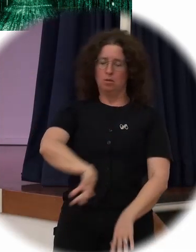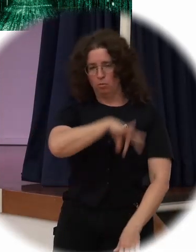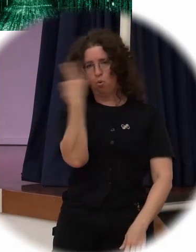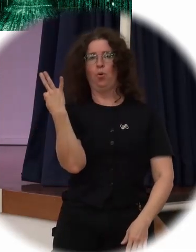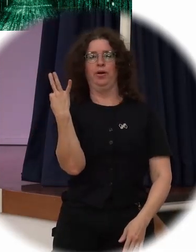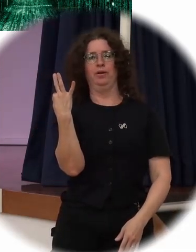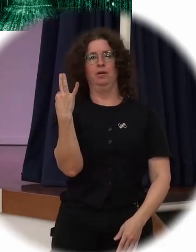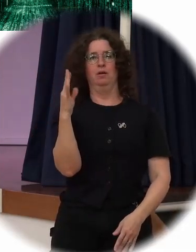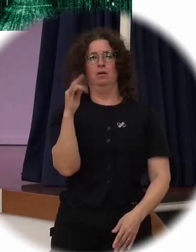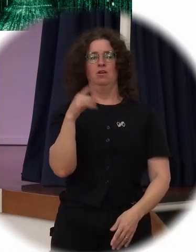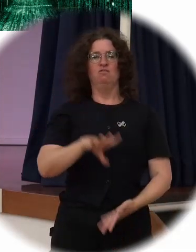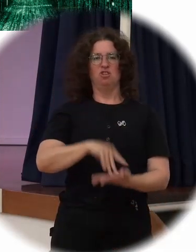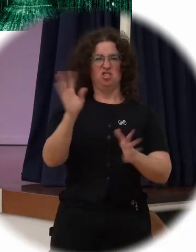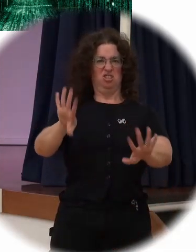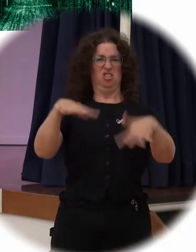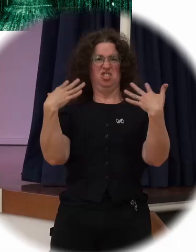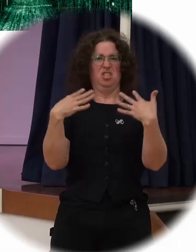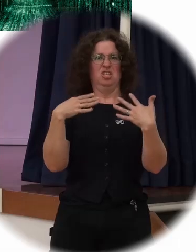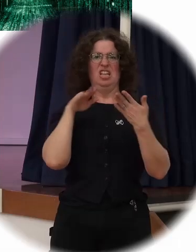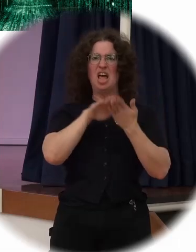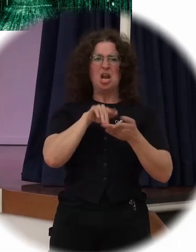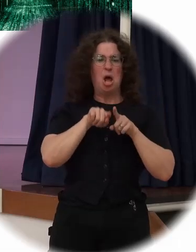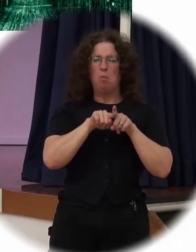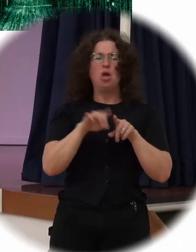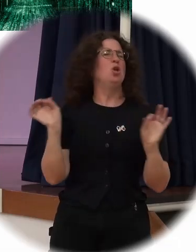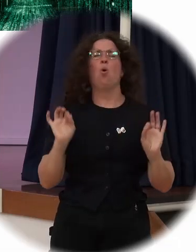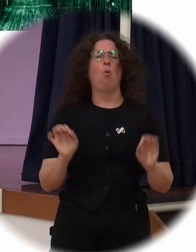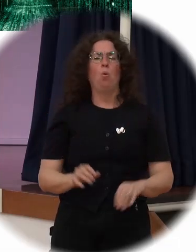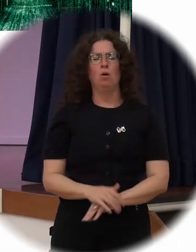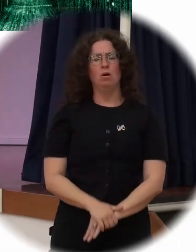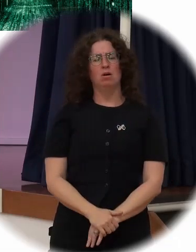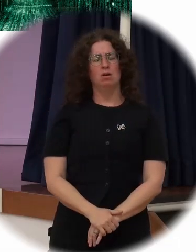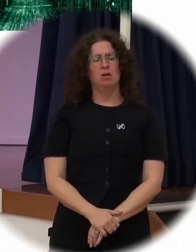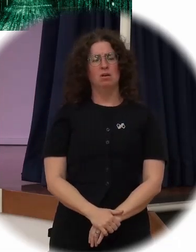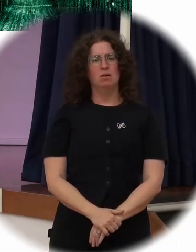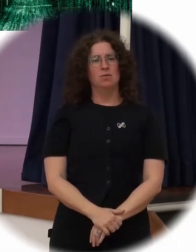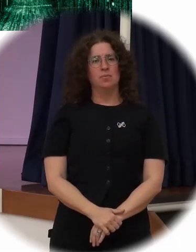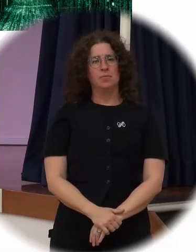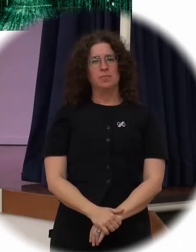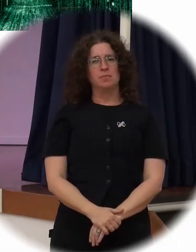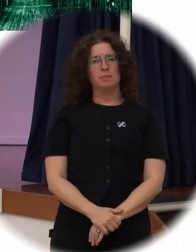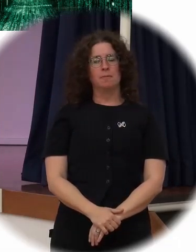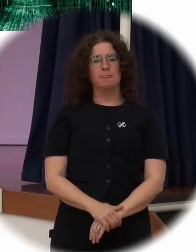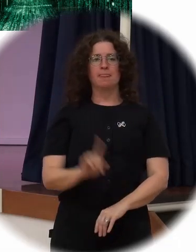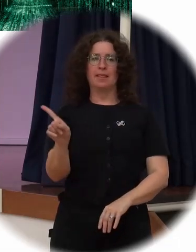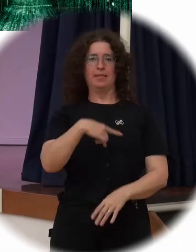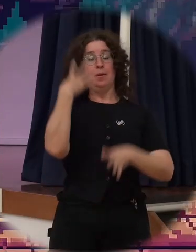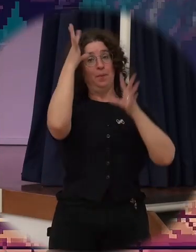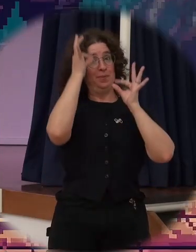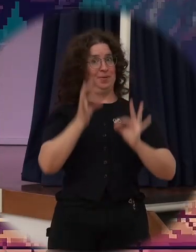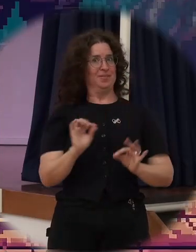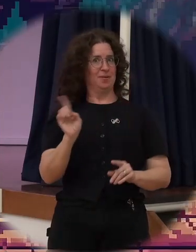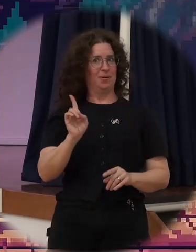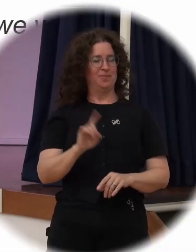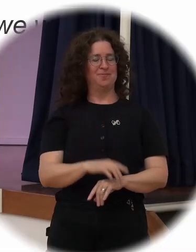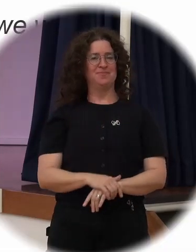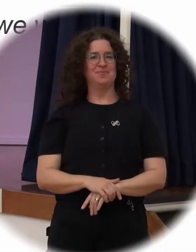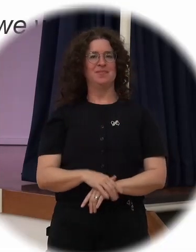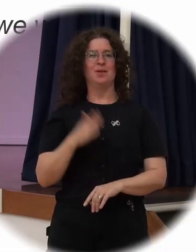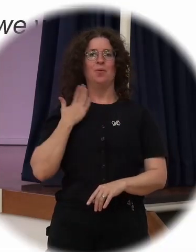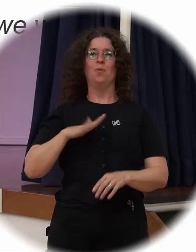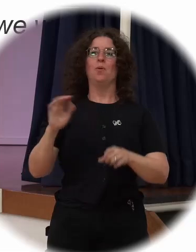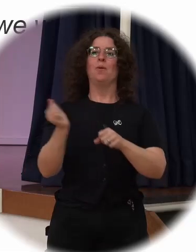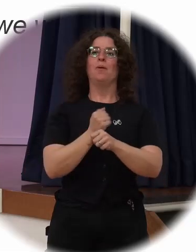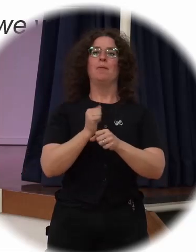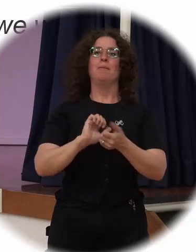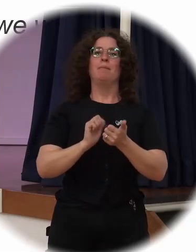students' attention. And doesn't really help in learning, and we are really looking for learning from that standpoint. So we decided to try to create